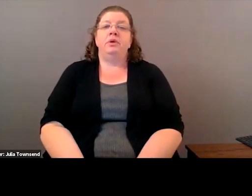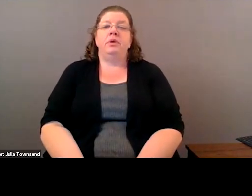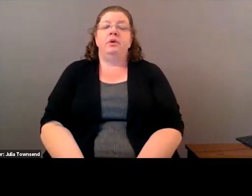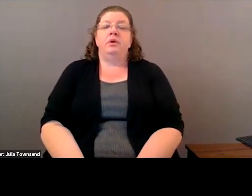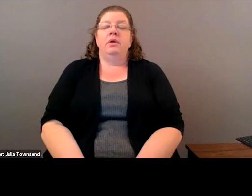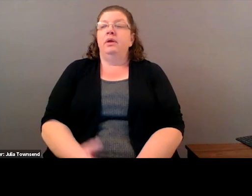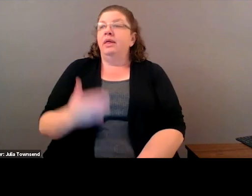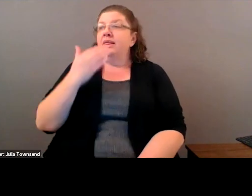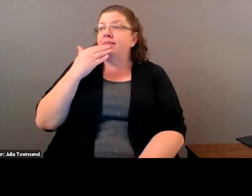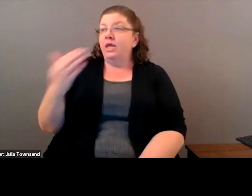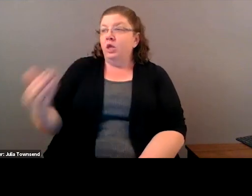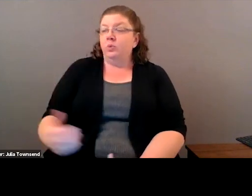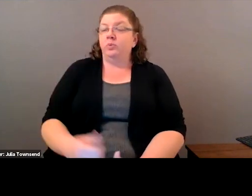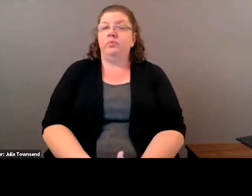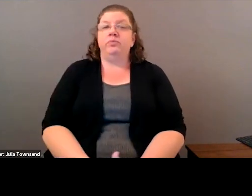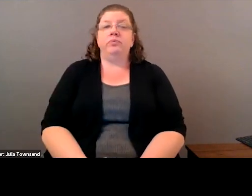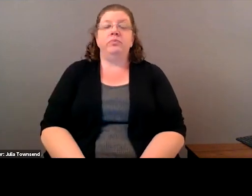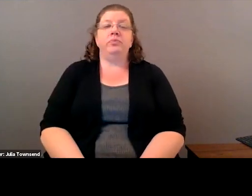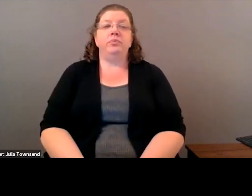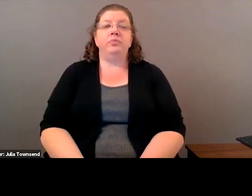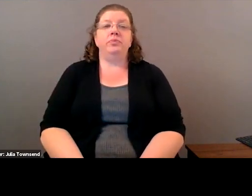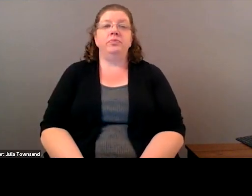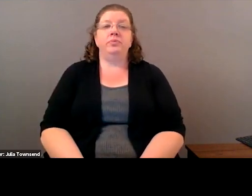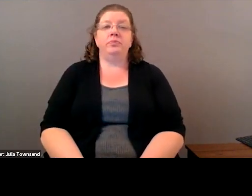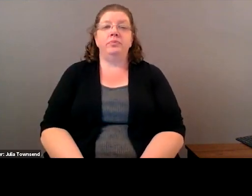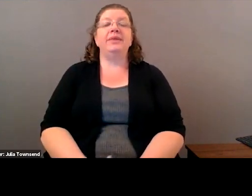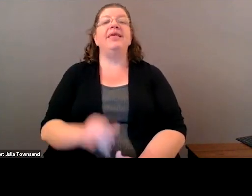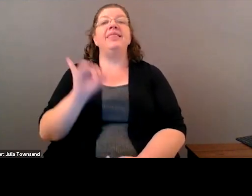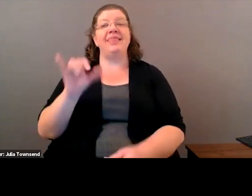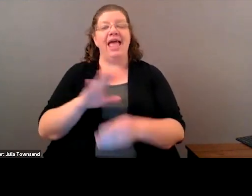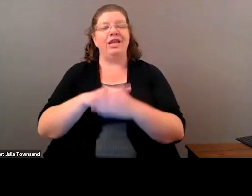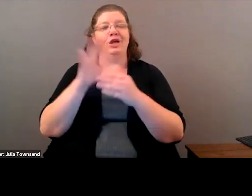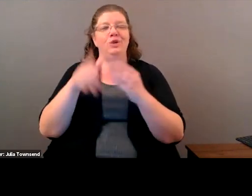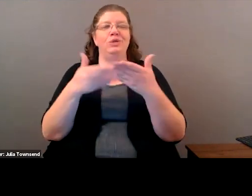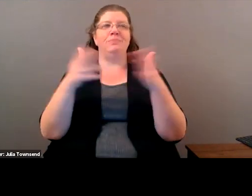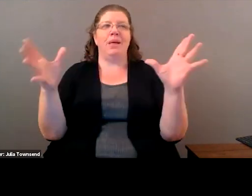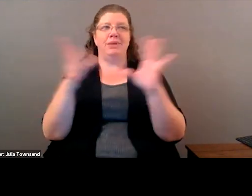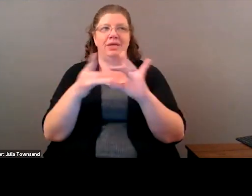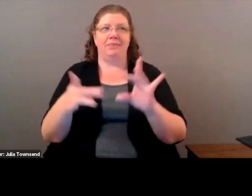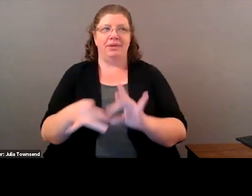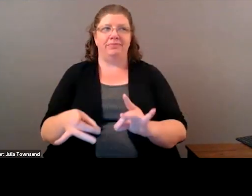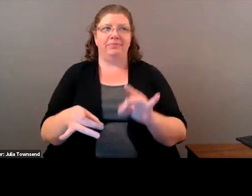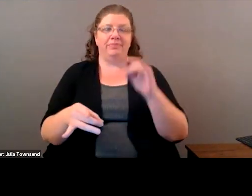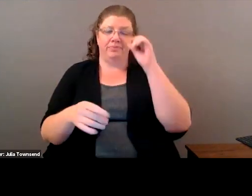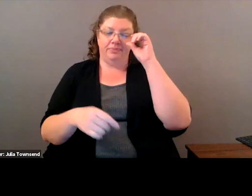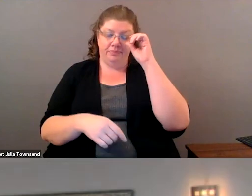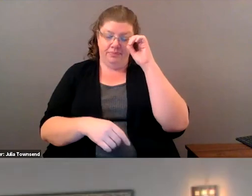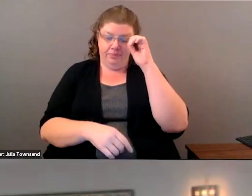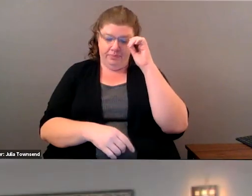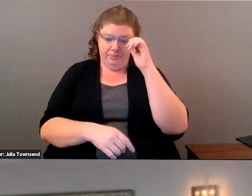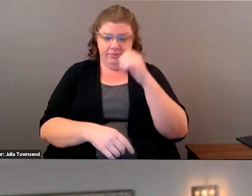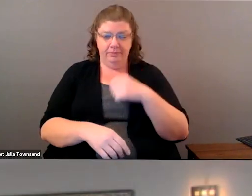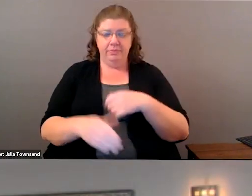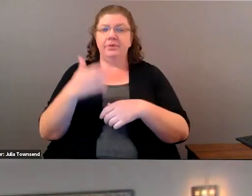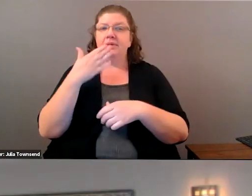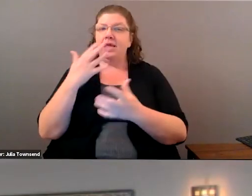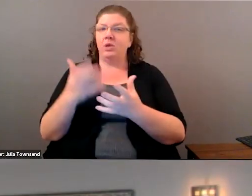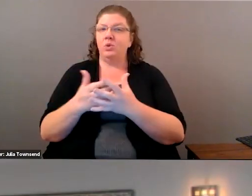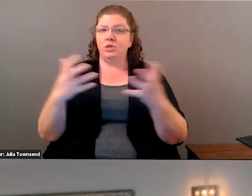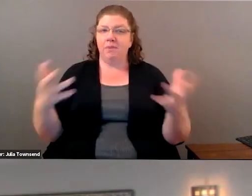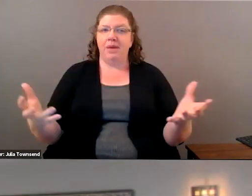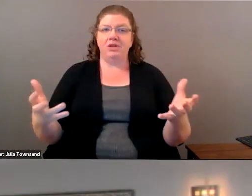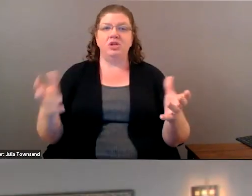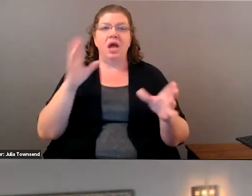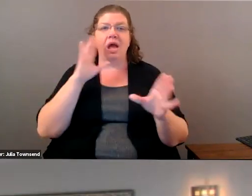Thank you. And that concludes public comment on this item. Well, thank you so much. So I'll open it